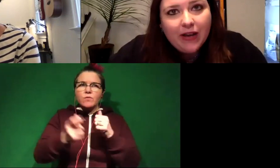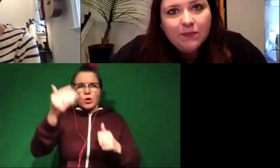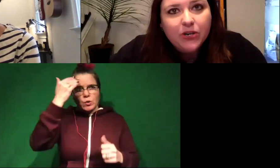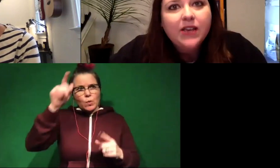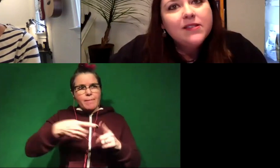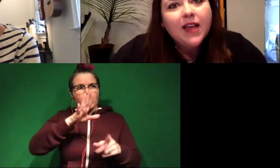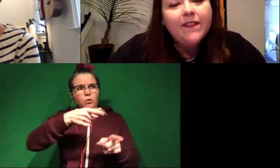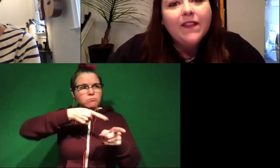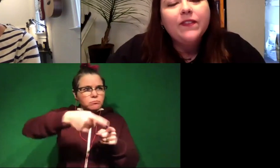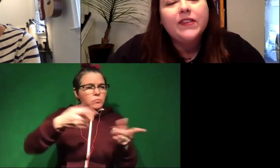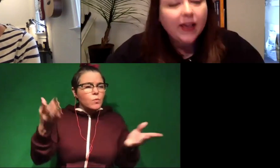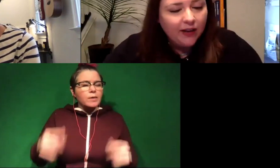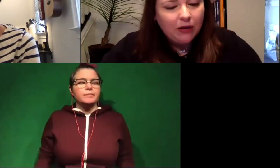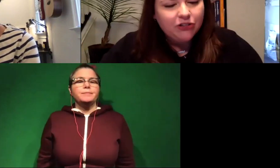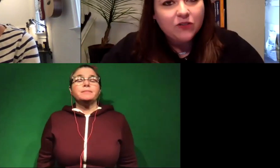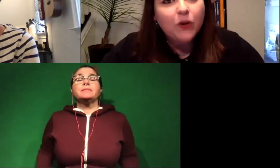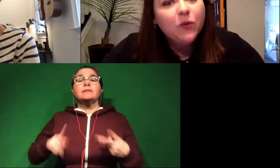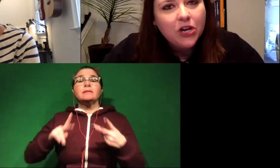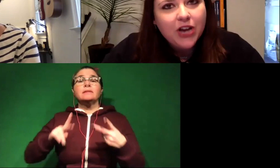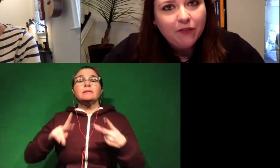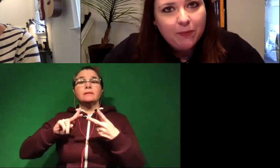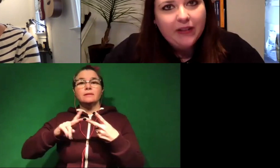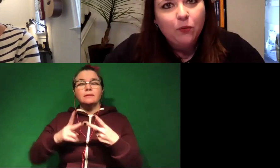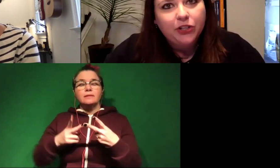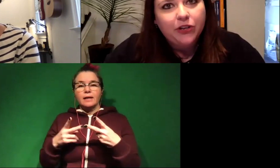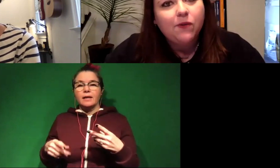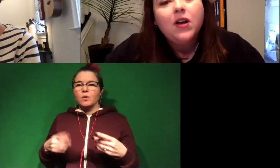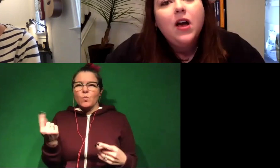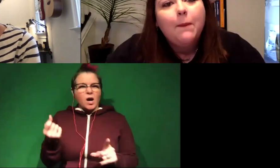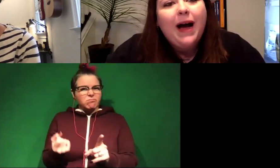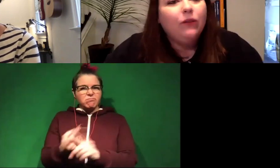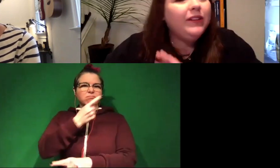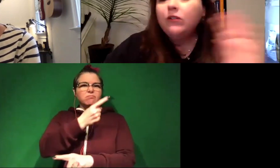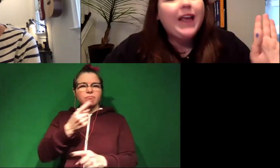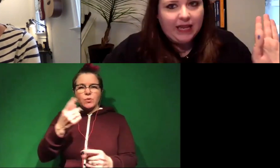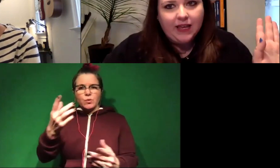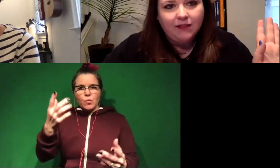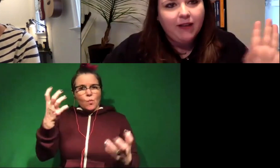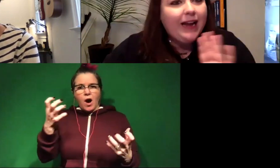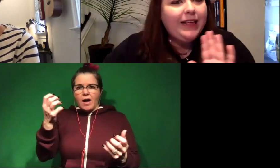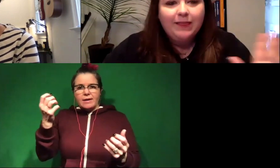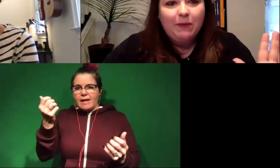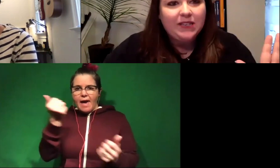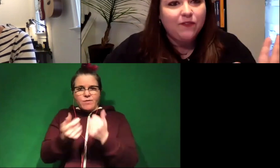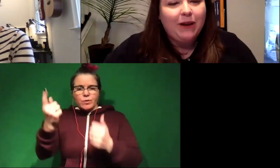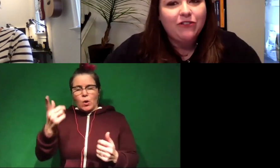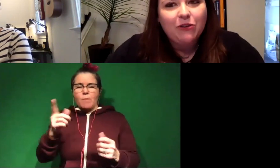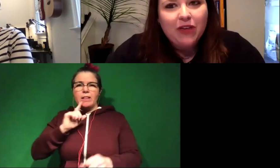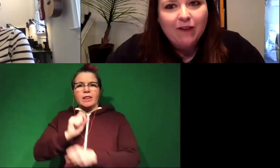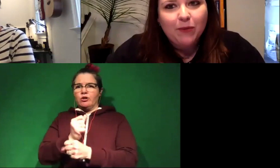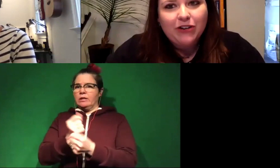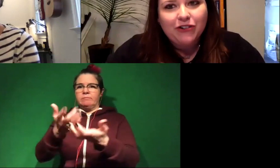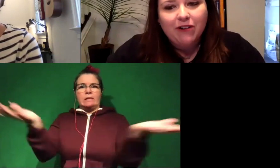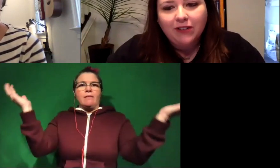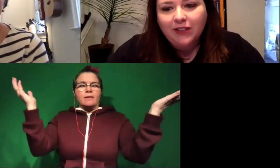area of expertise? And then the second question is, what do you wish everybody in the world knew about literally anything, any piece of information that you